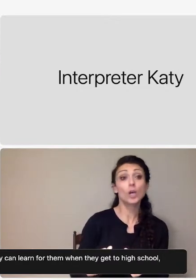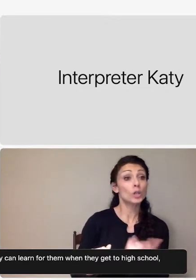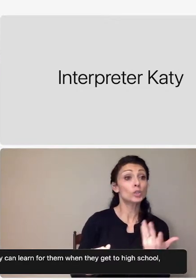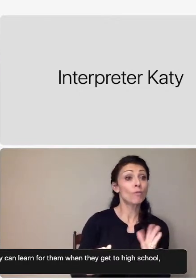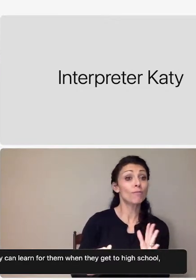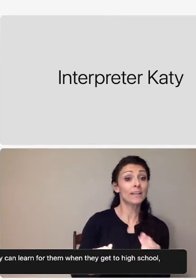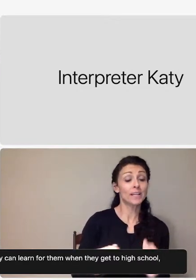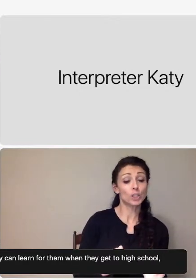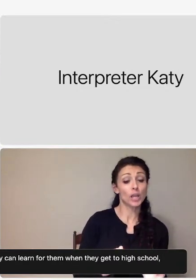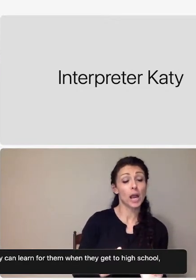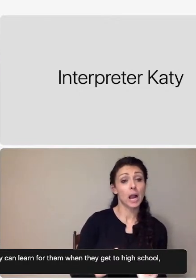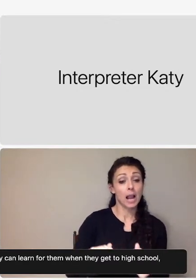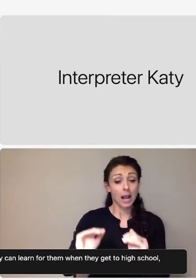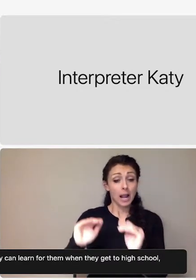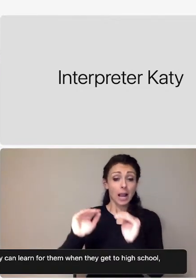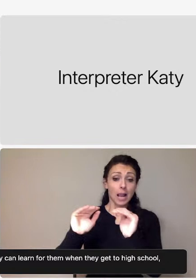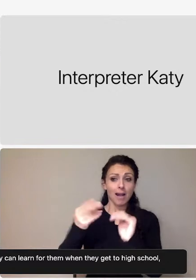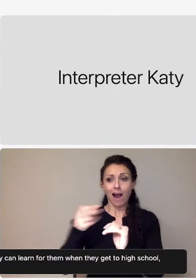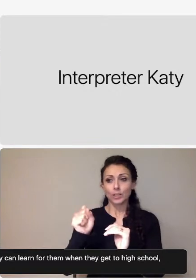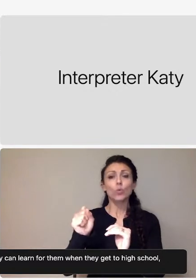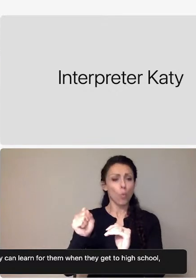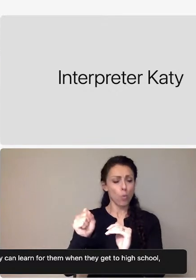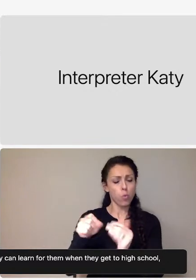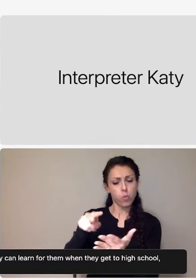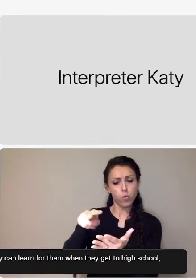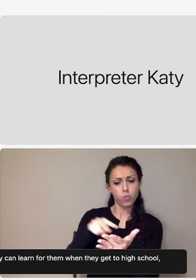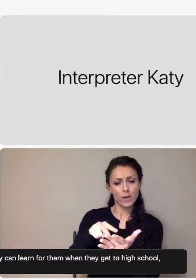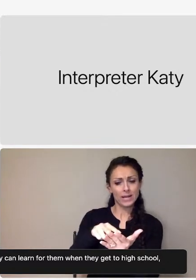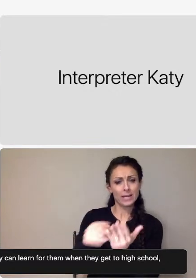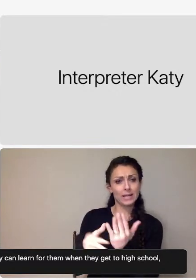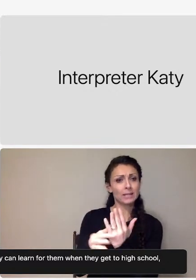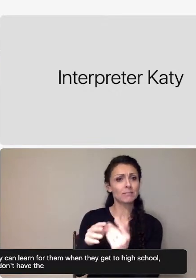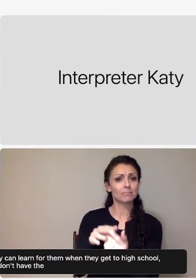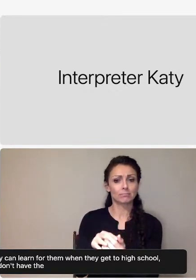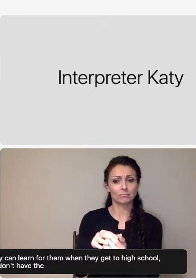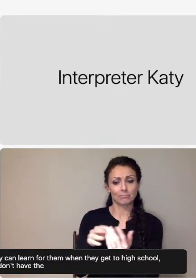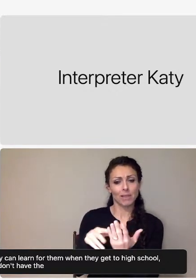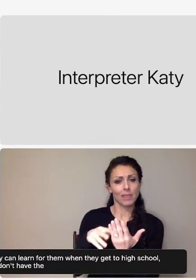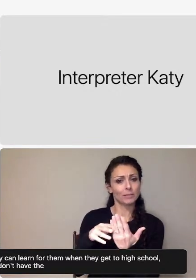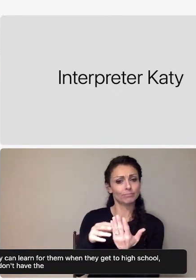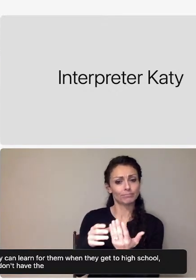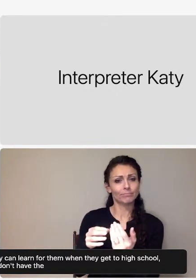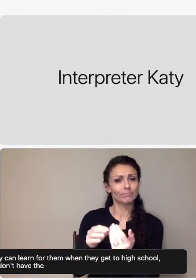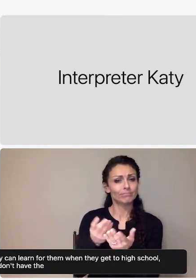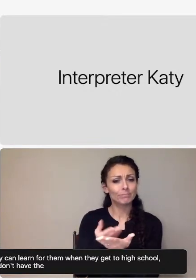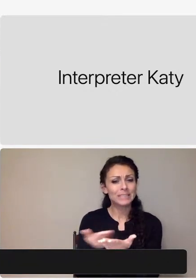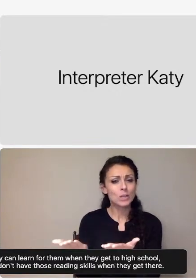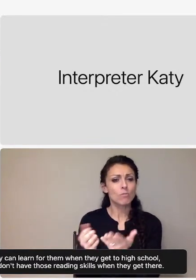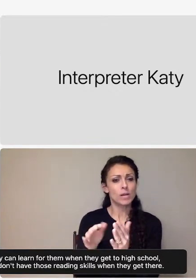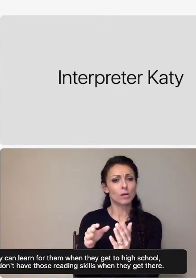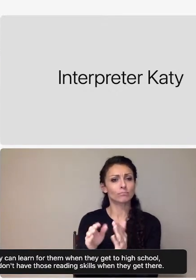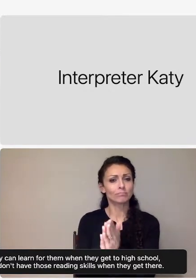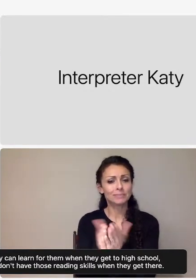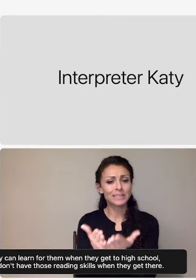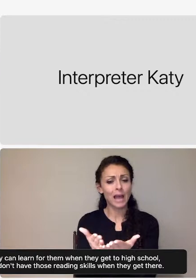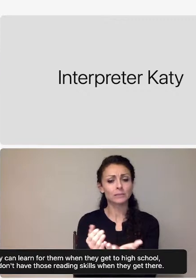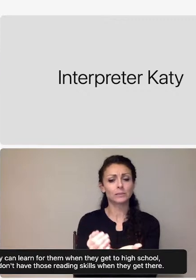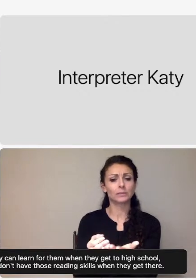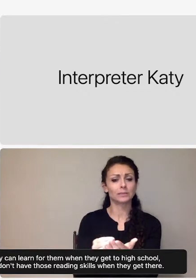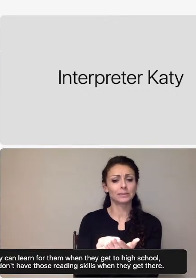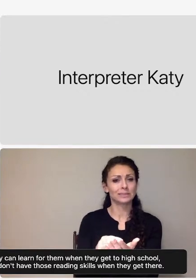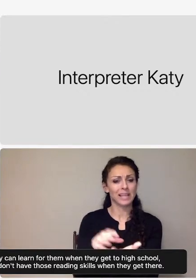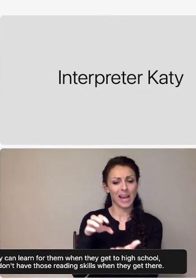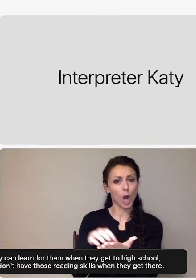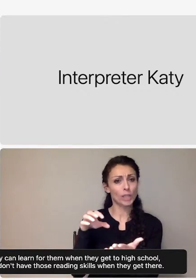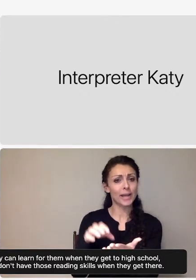content because it won't do them any good but they don't have those reading skills when they give it um this